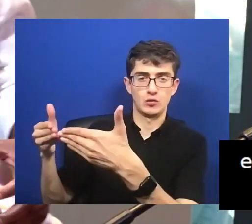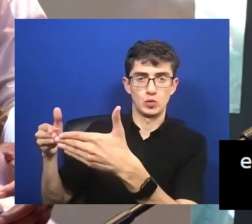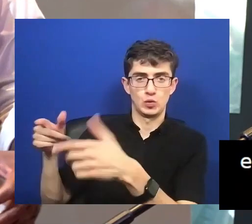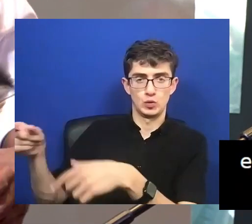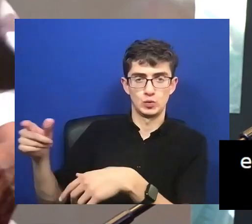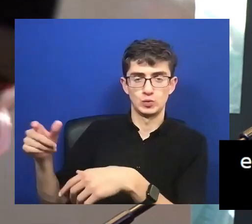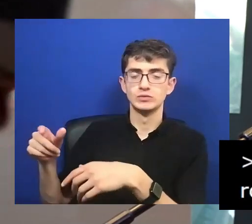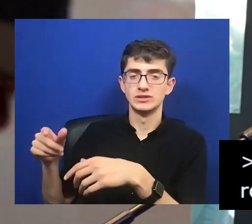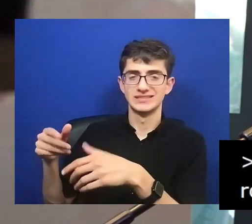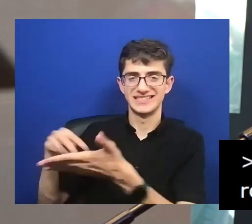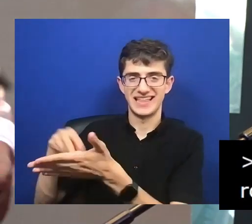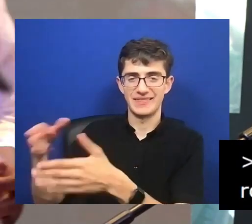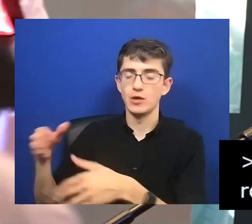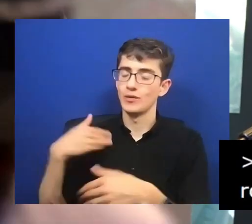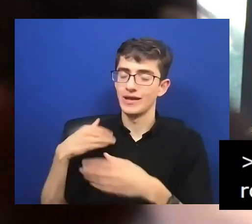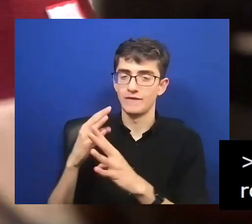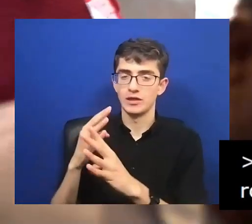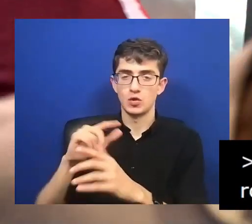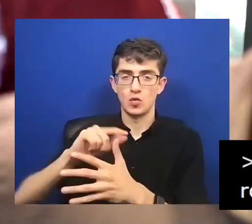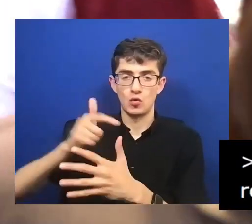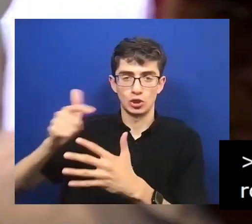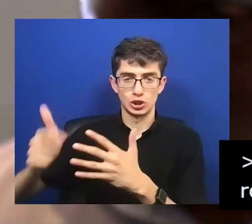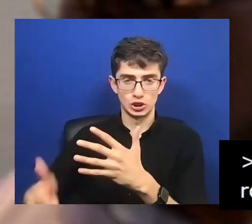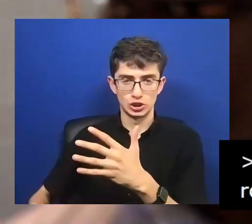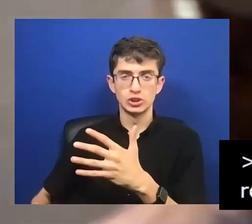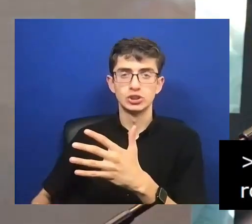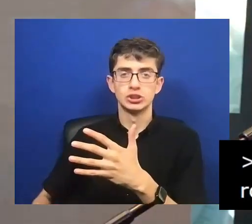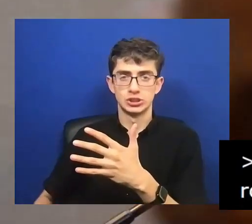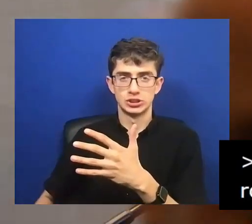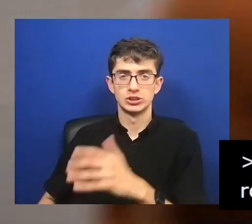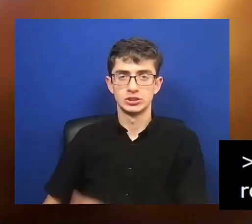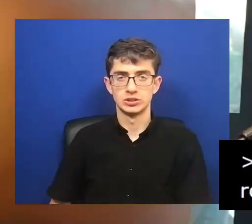We have an order that we're going to go in.